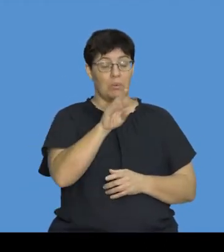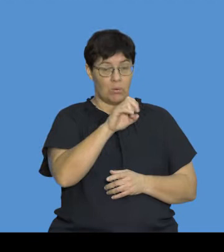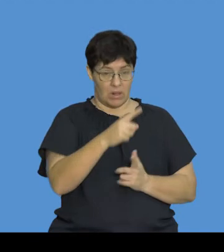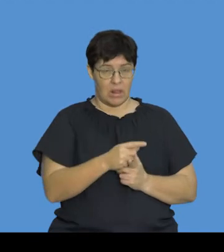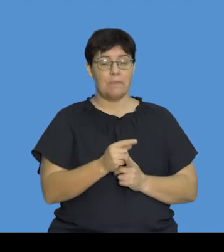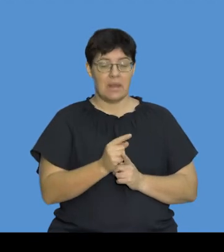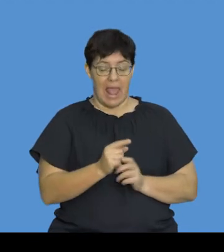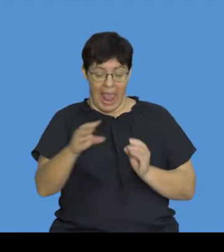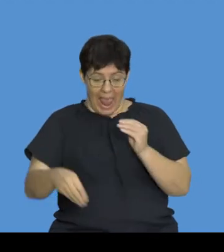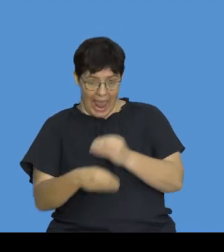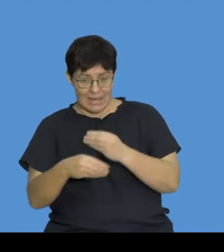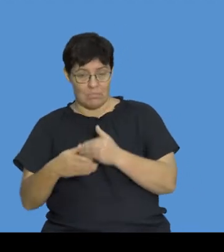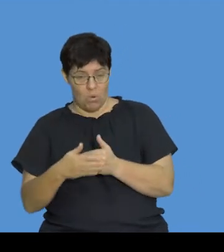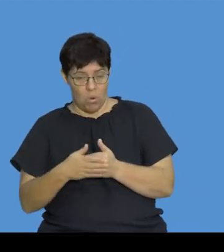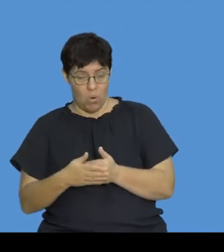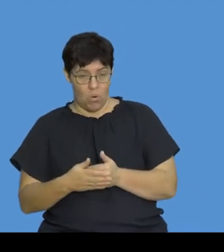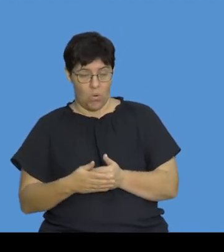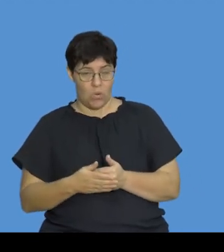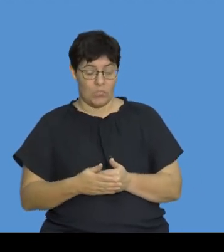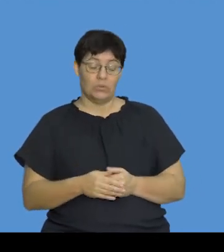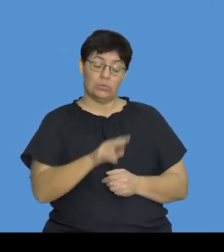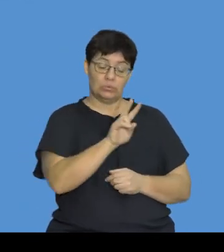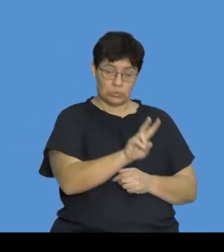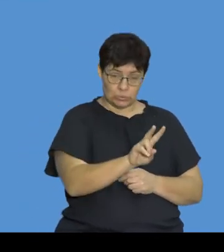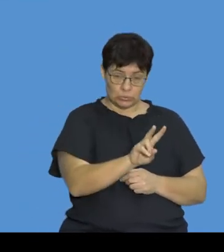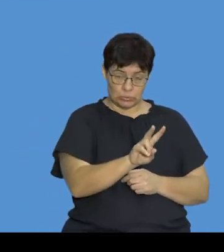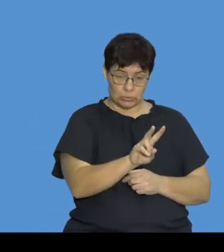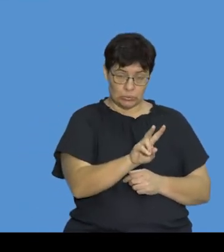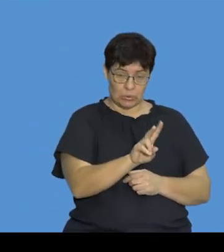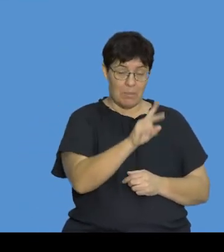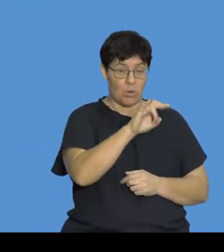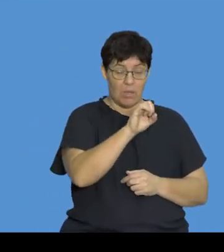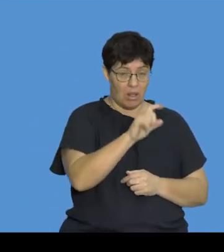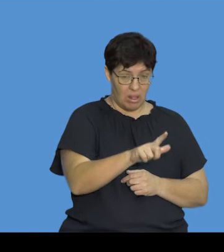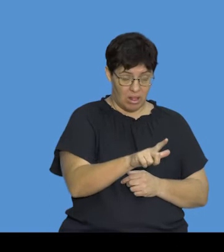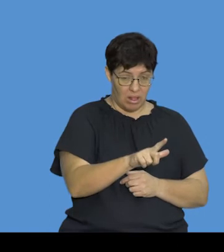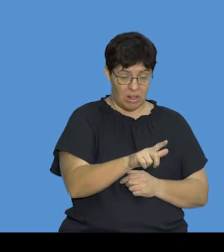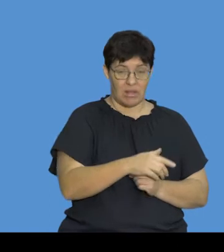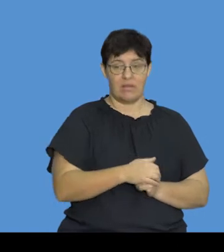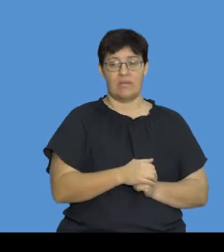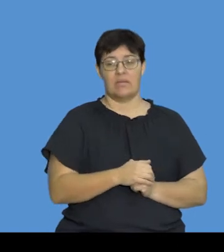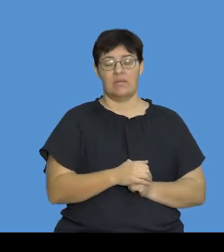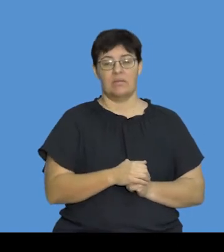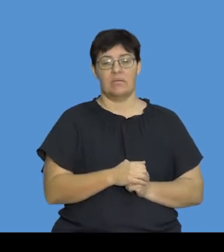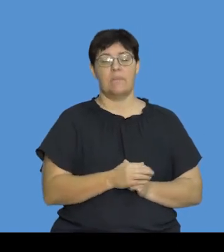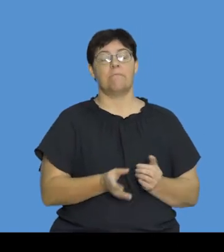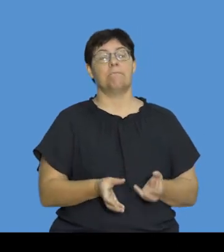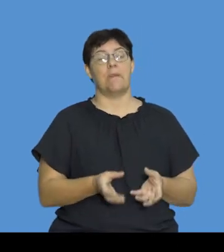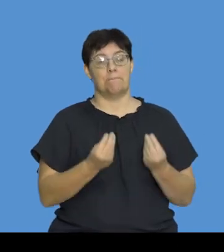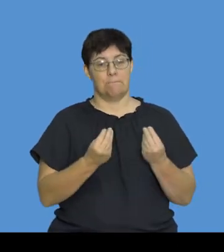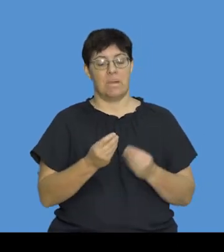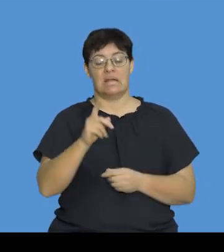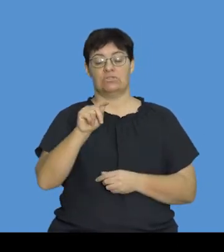a trinomial. So if I multiply two binomials, which I'm just going to show you next here, we get what we call